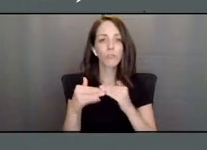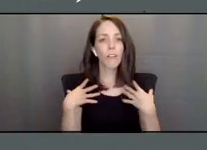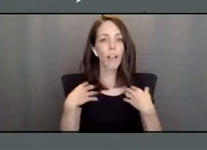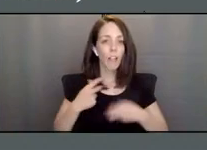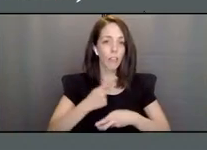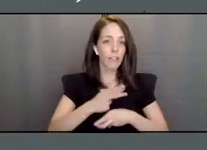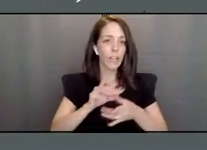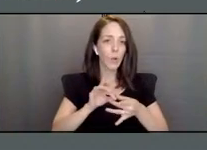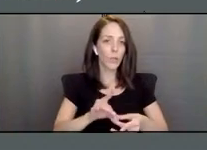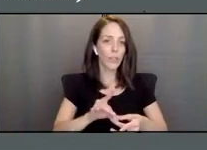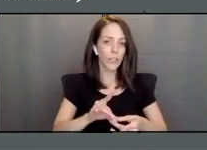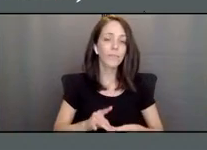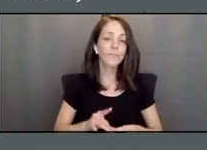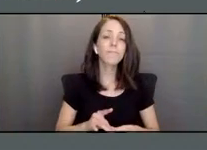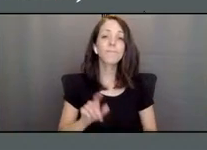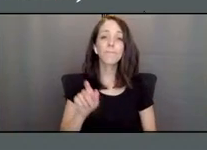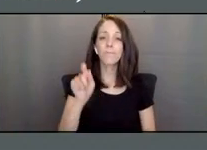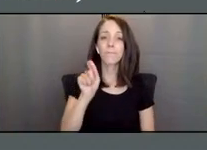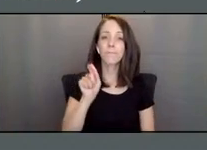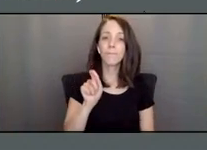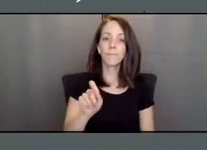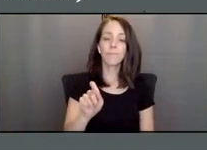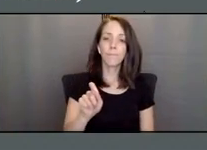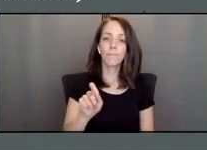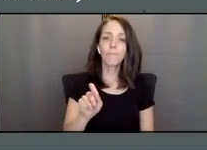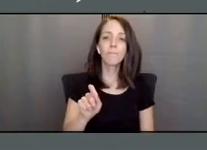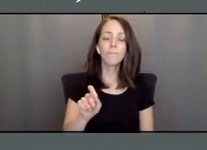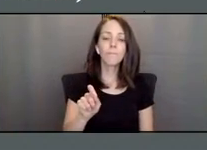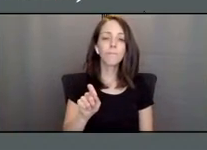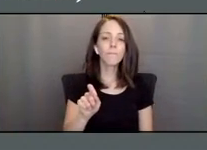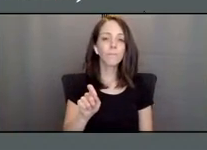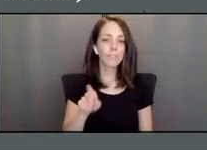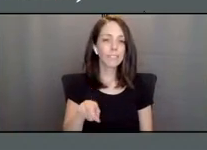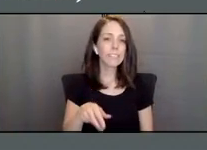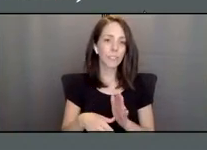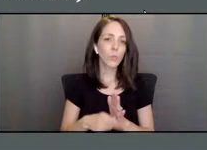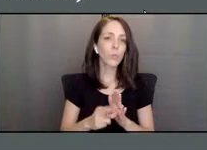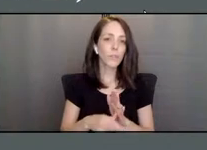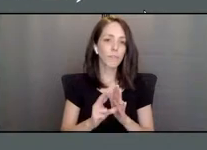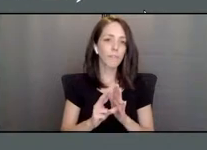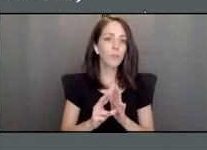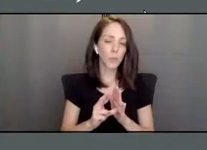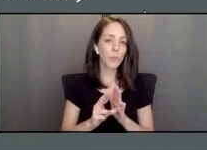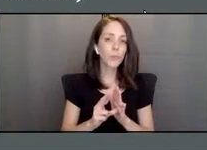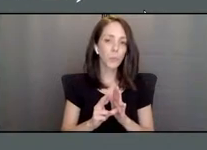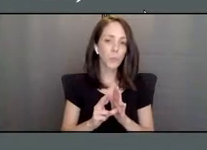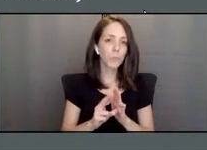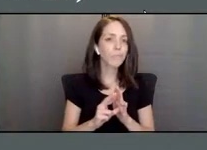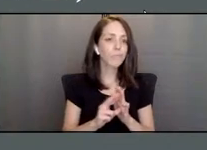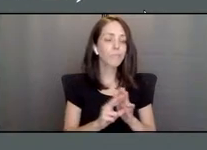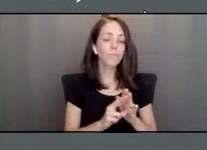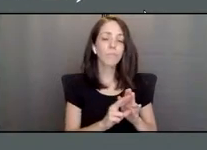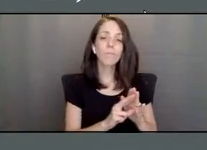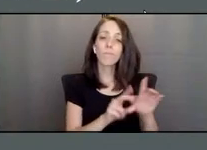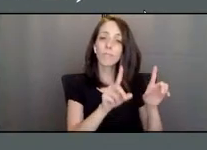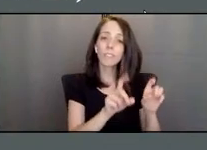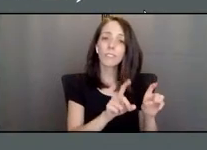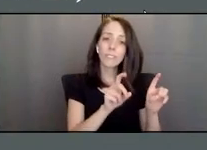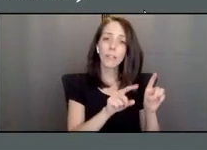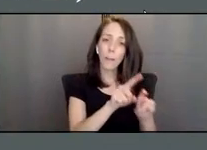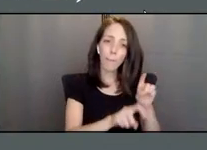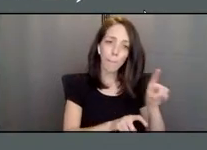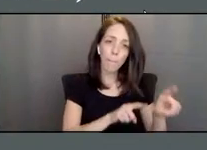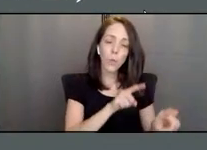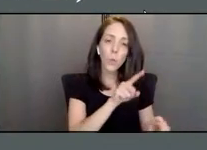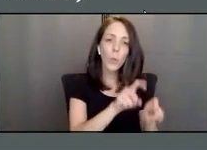The second bullet point refers to the need to conduct a review of cases, exam questions, assignments, simulations across